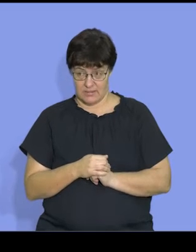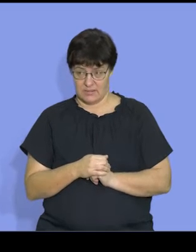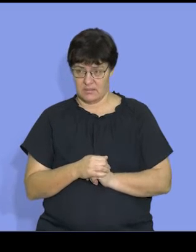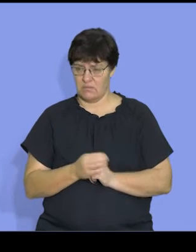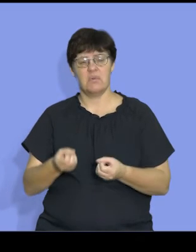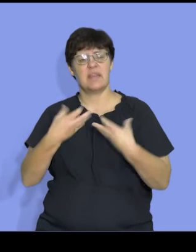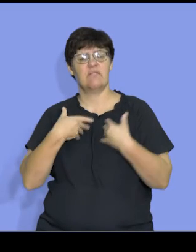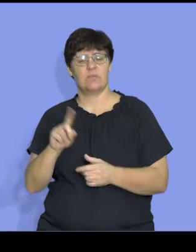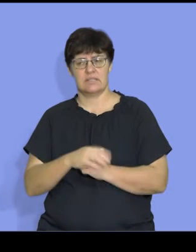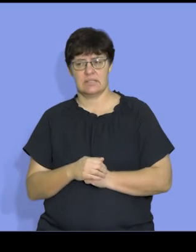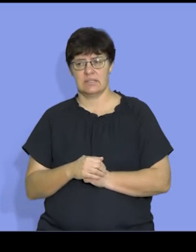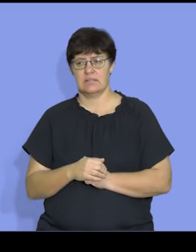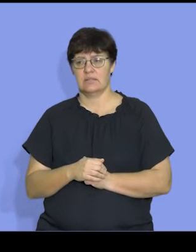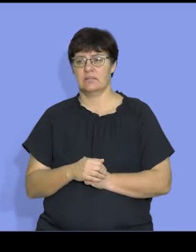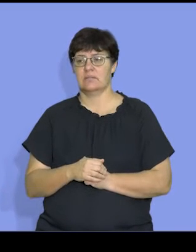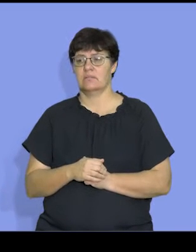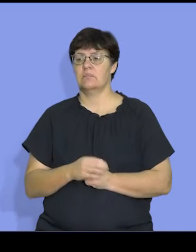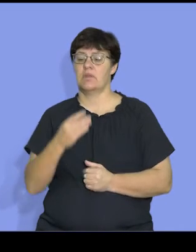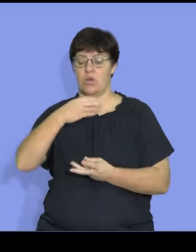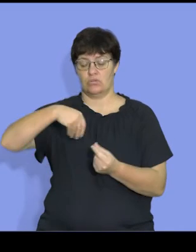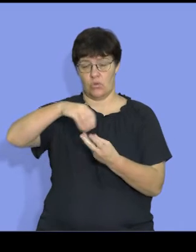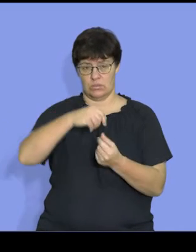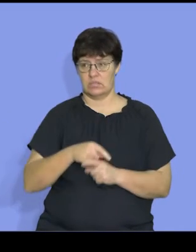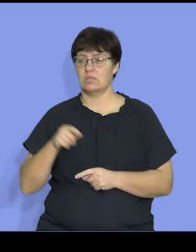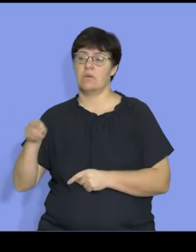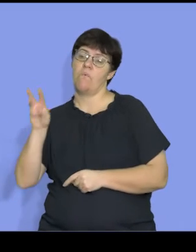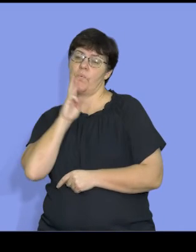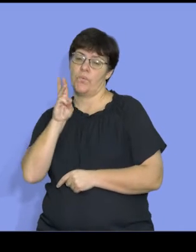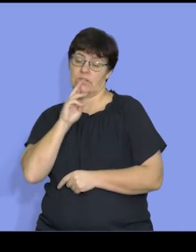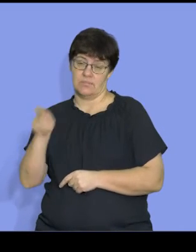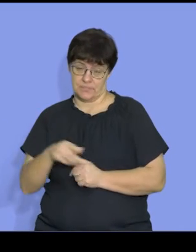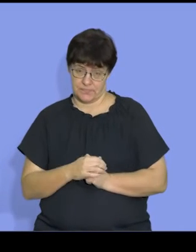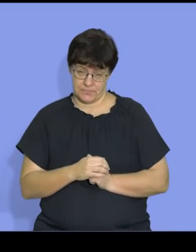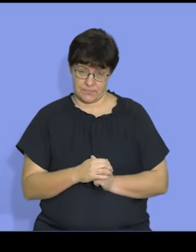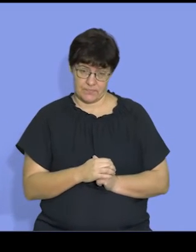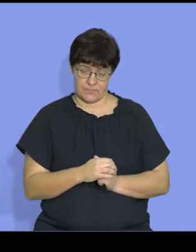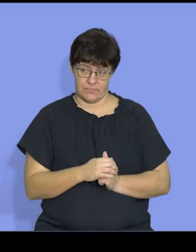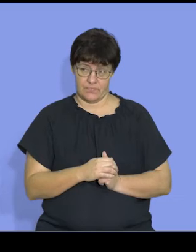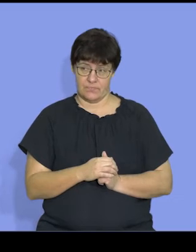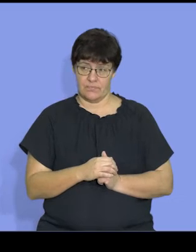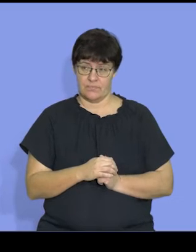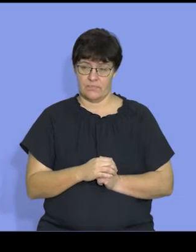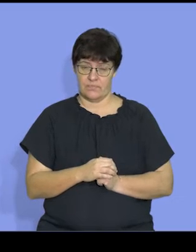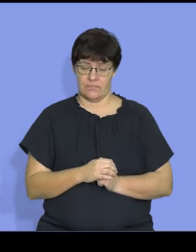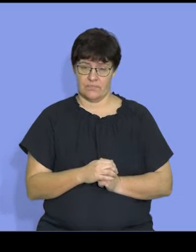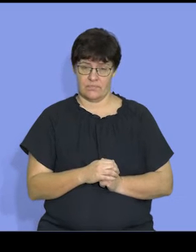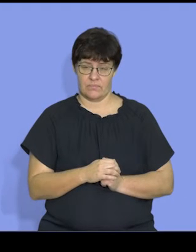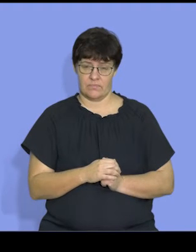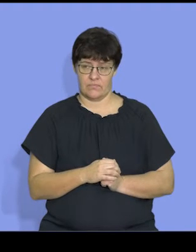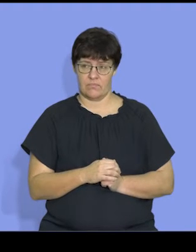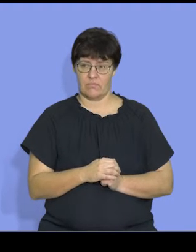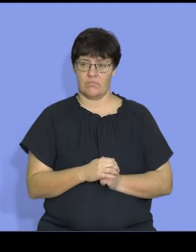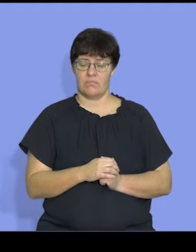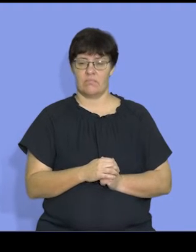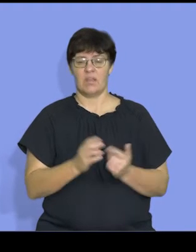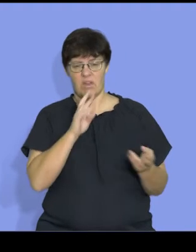it give us? Generally, it will give us a salt, okay, plus water, right? So this is an acid-base type